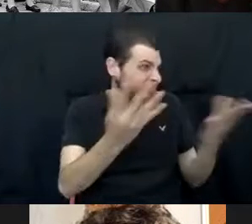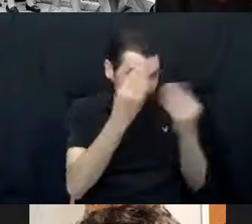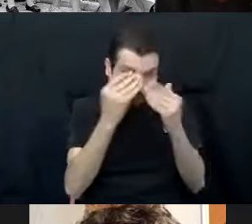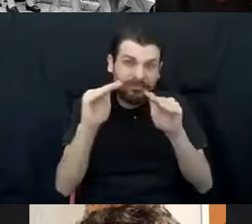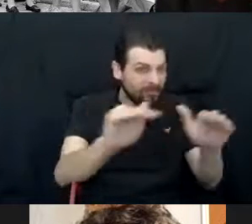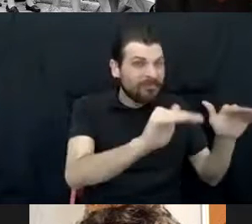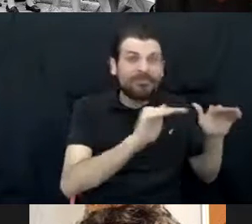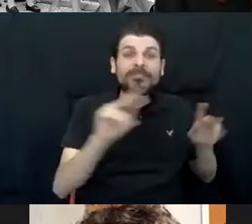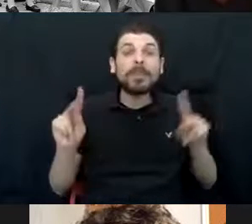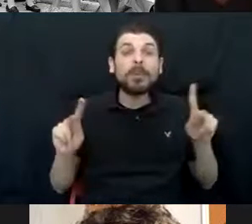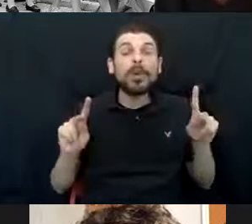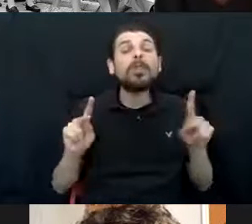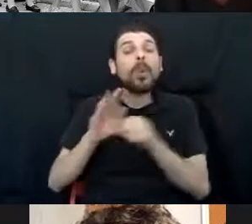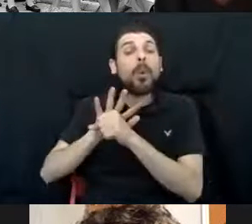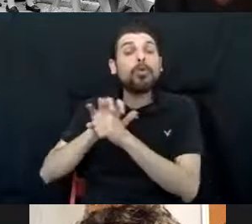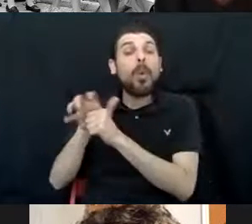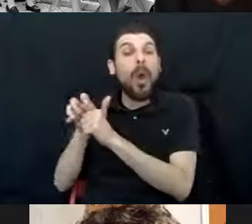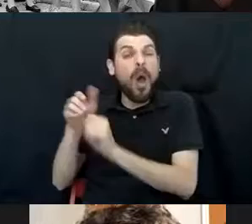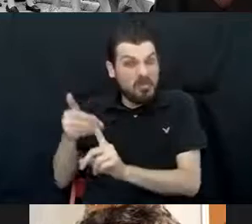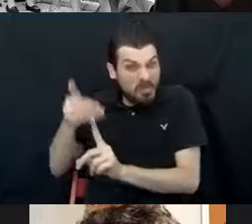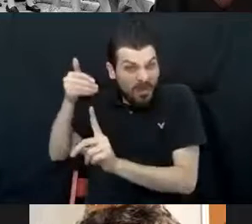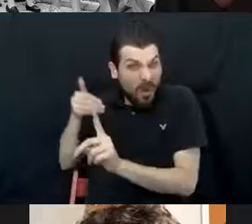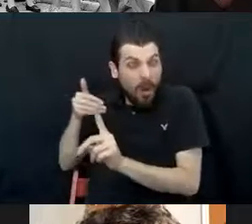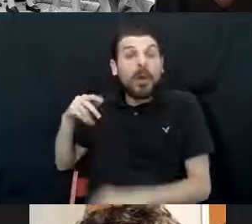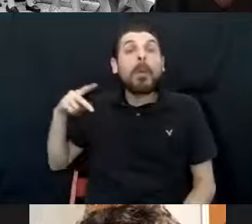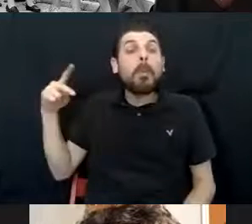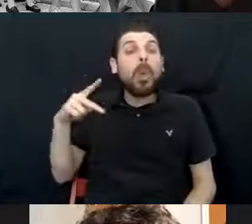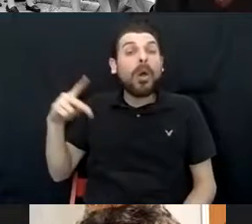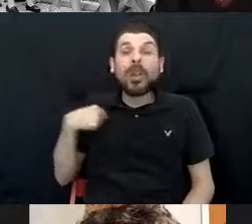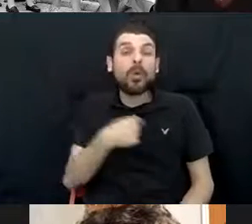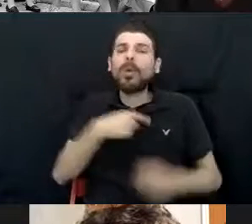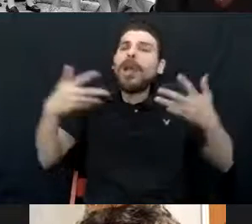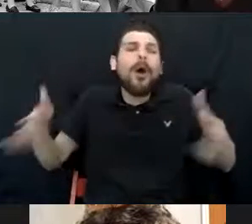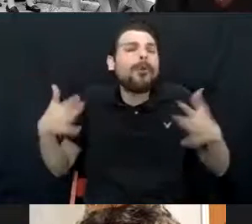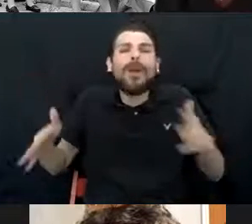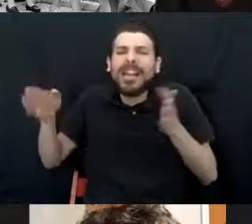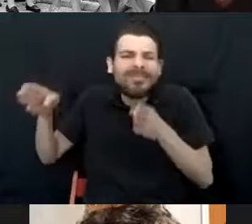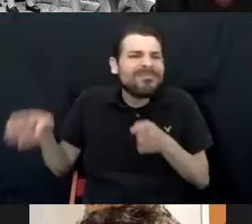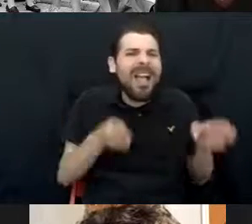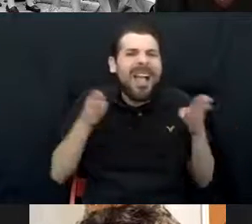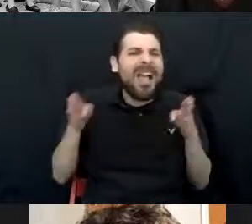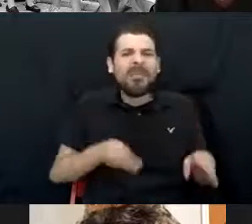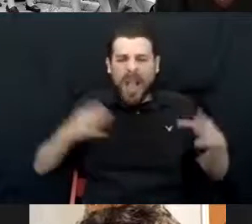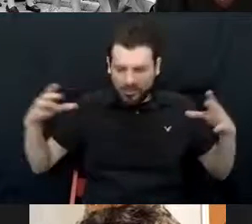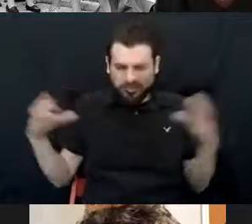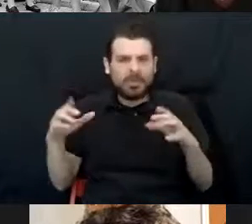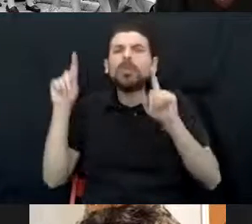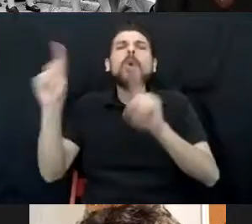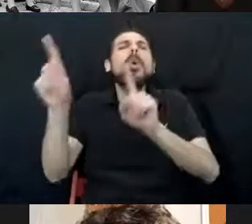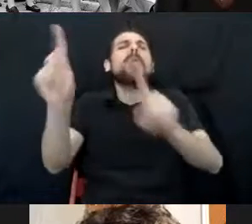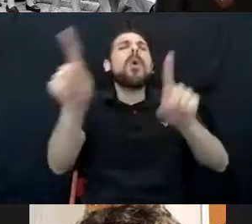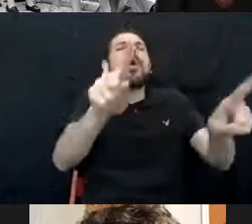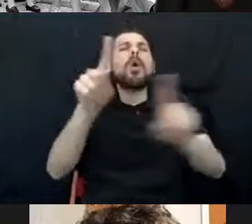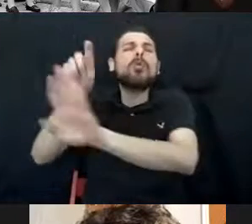pandemic crisis, Portland and her supporters were going to knock on every door in Portland to educate all of